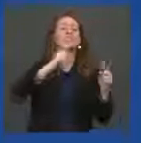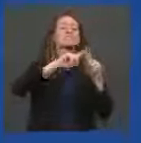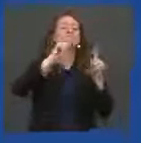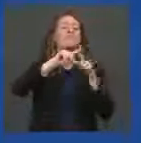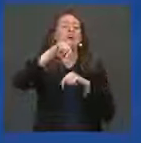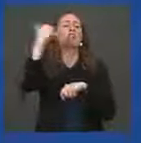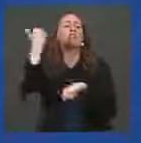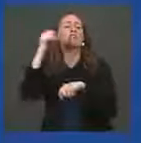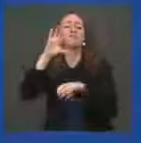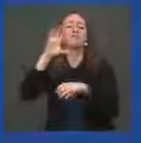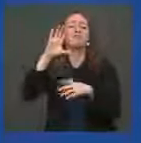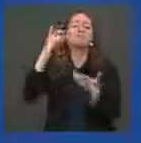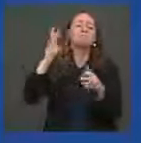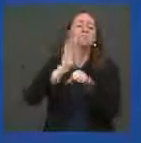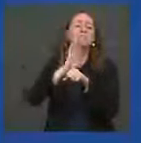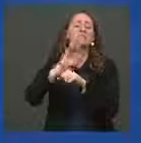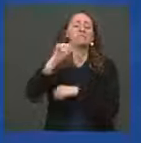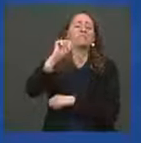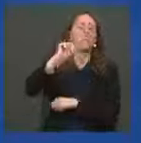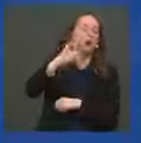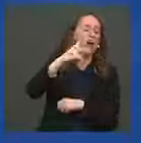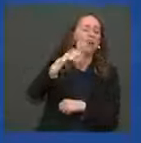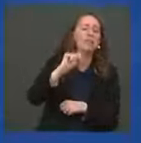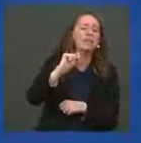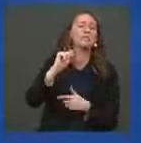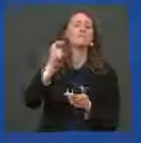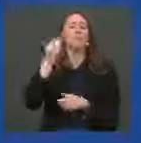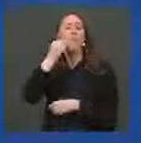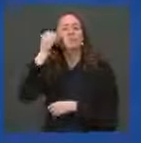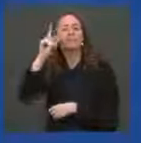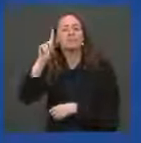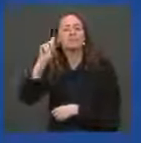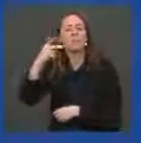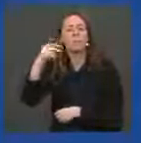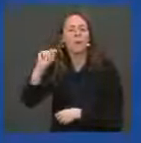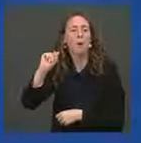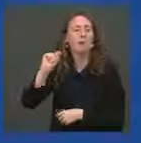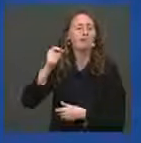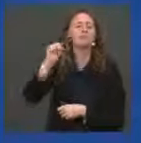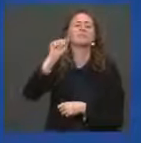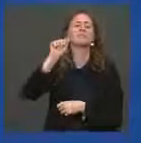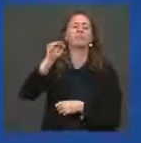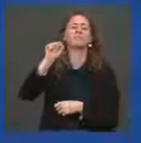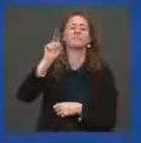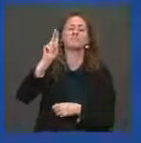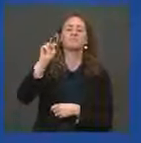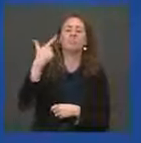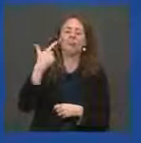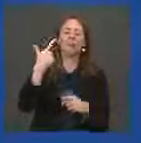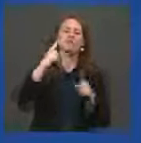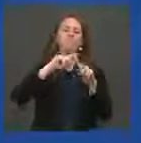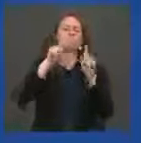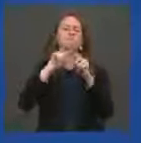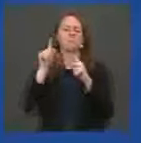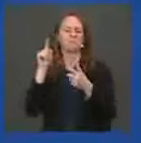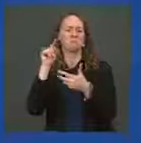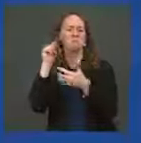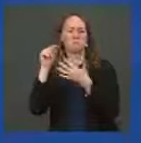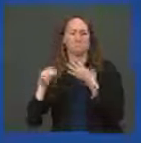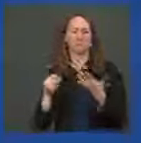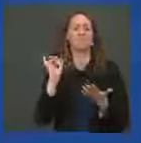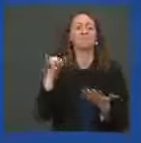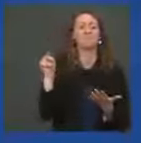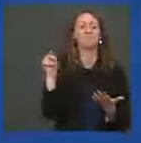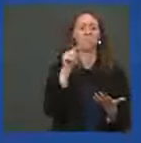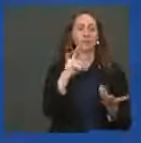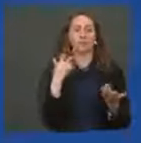Samsung that have all committed to ramp up their activities that utilize off-peak hours at the ports. So, the